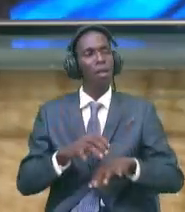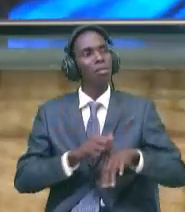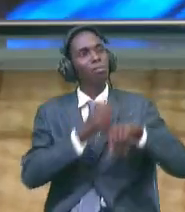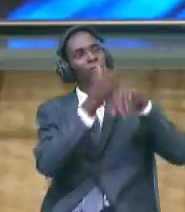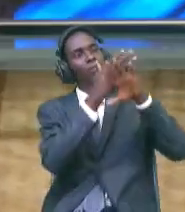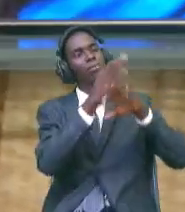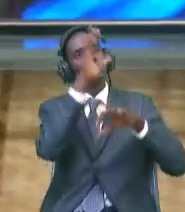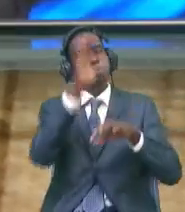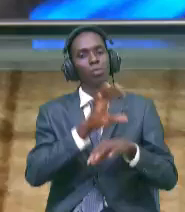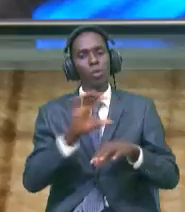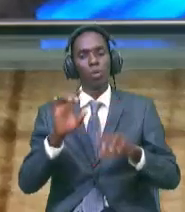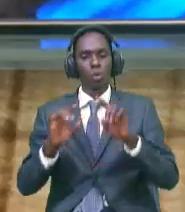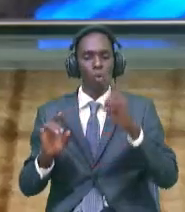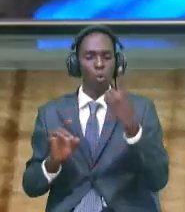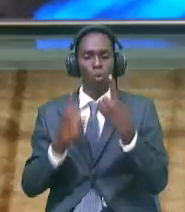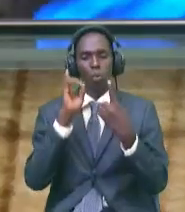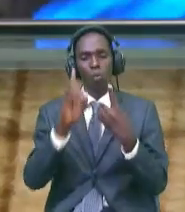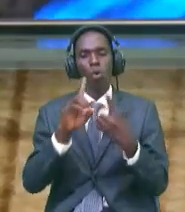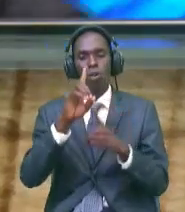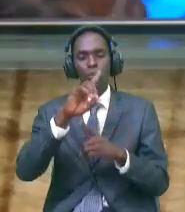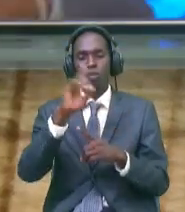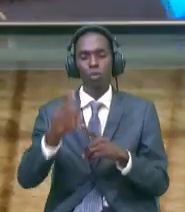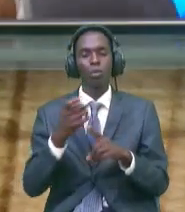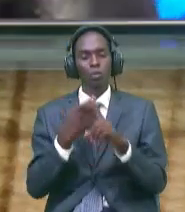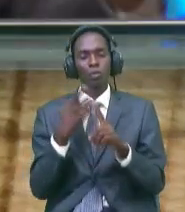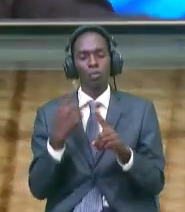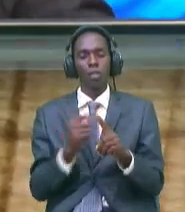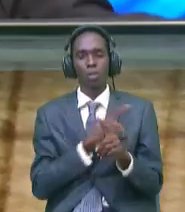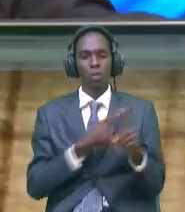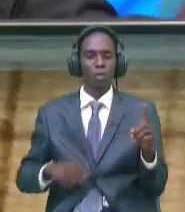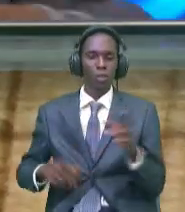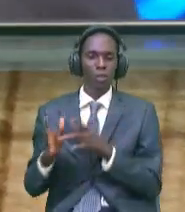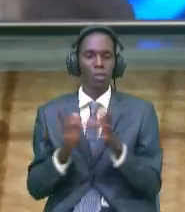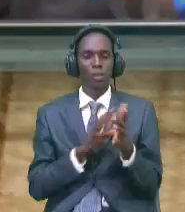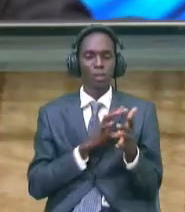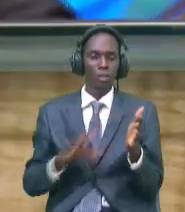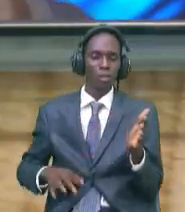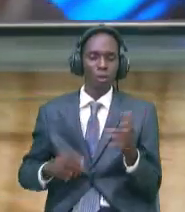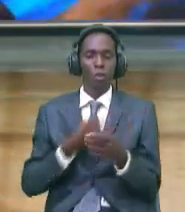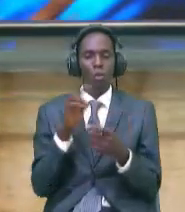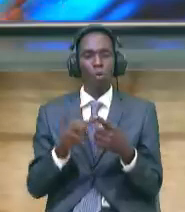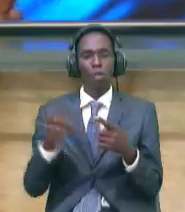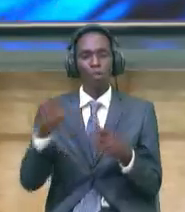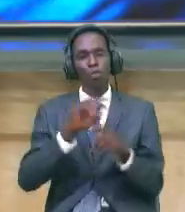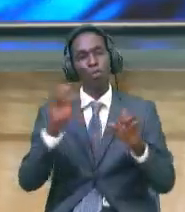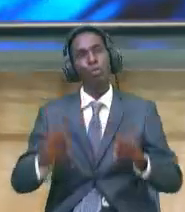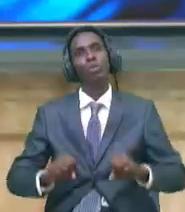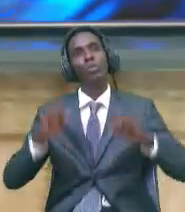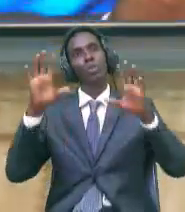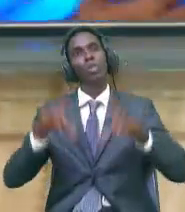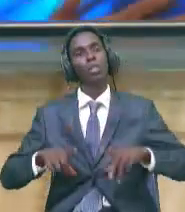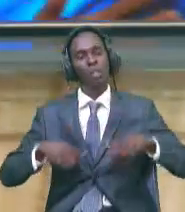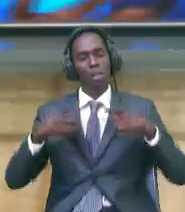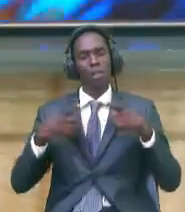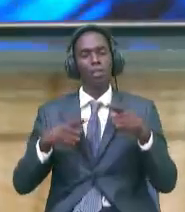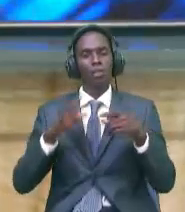one person from the Lord Jesus Christ. And when you surrender your heart, your life unto him, and you